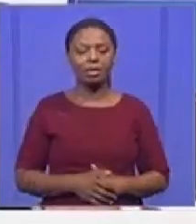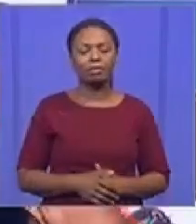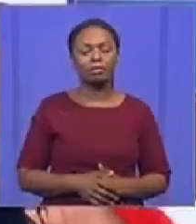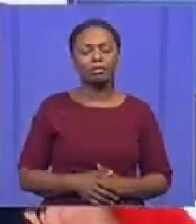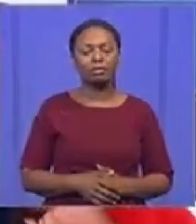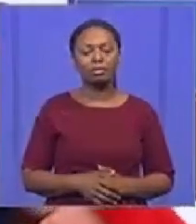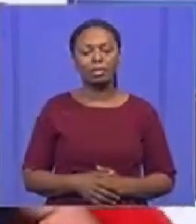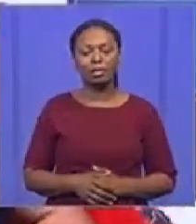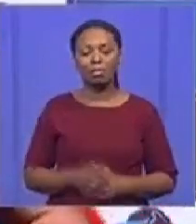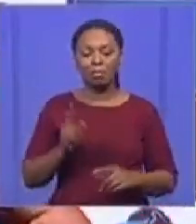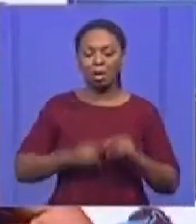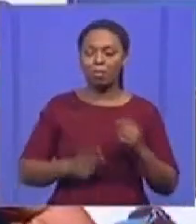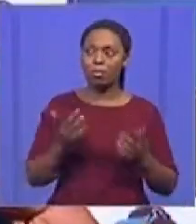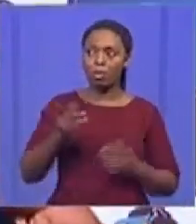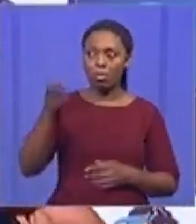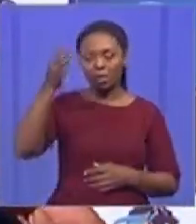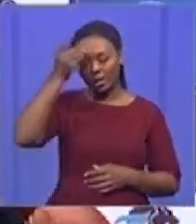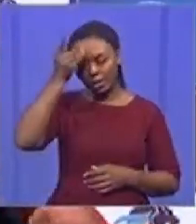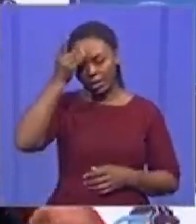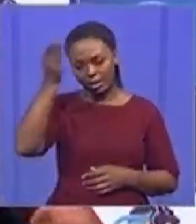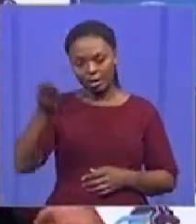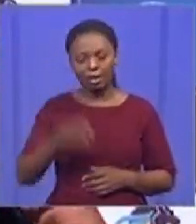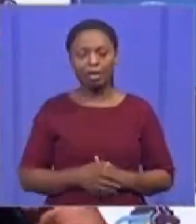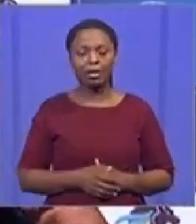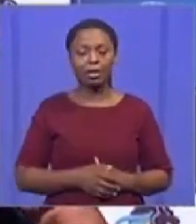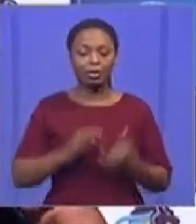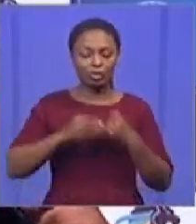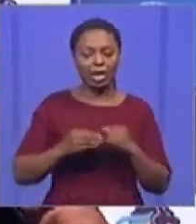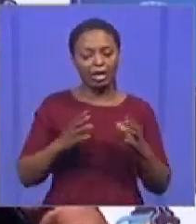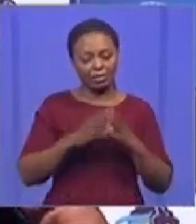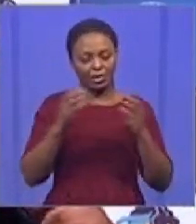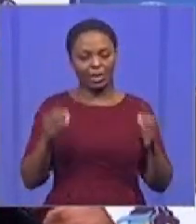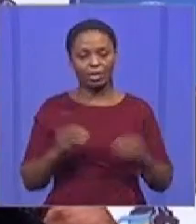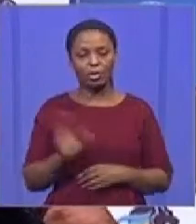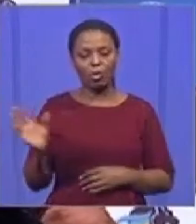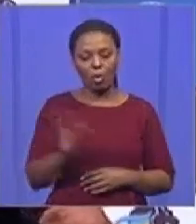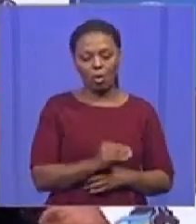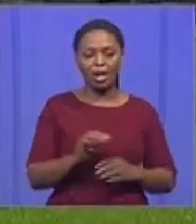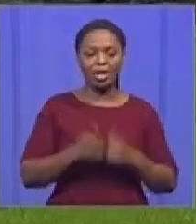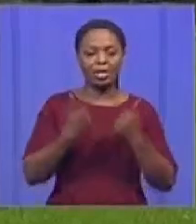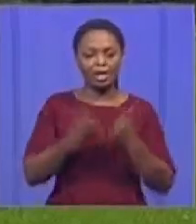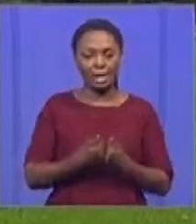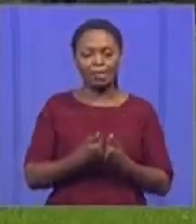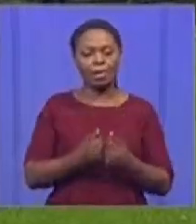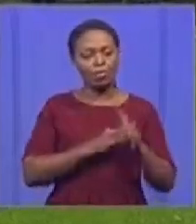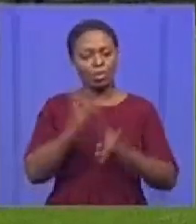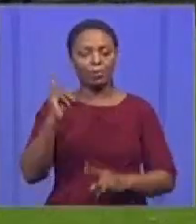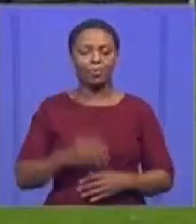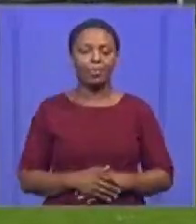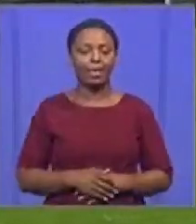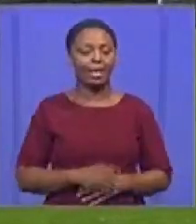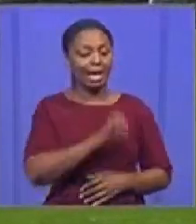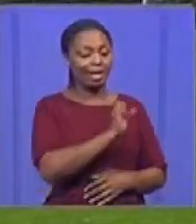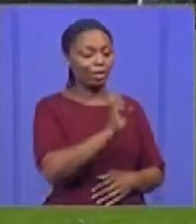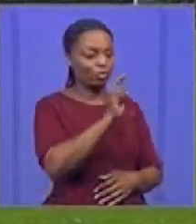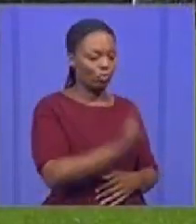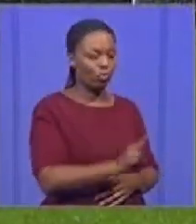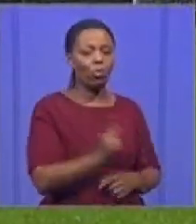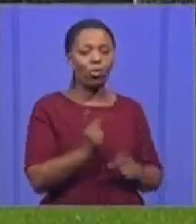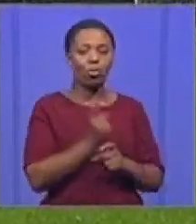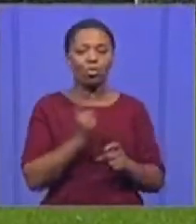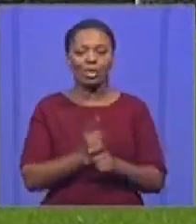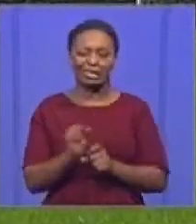Durban. So yeah, we need to try and finish the 9 games strongly, especially at home. SuperSport ntse e sokola ho qeta ho ba